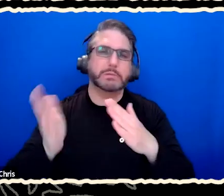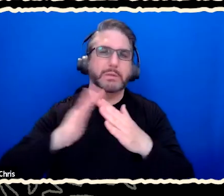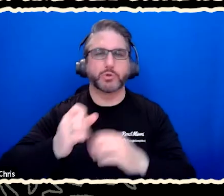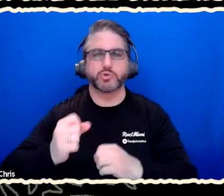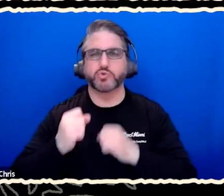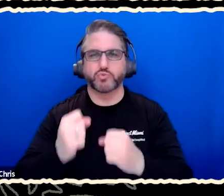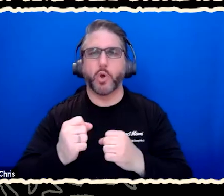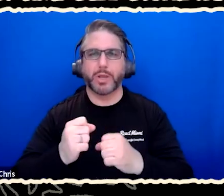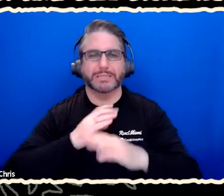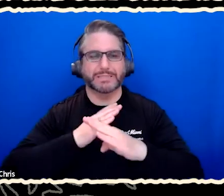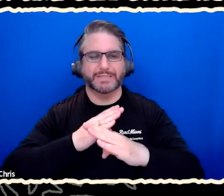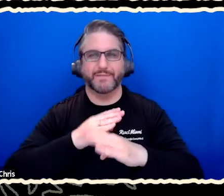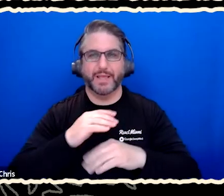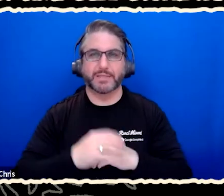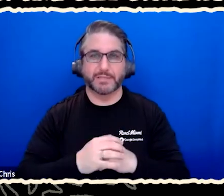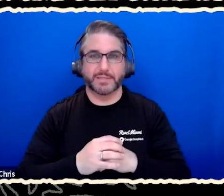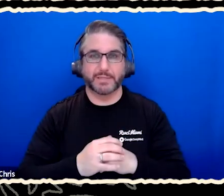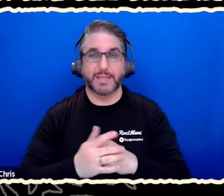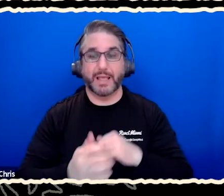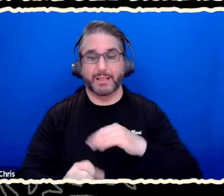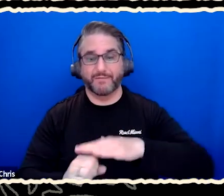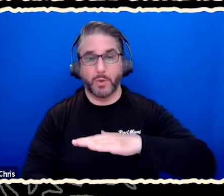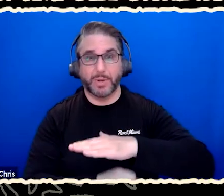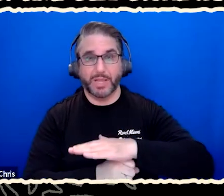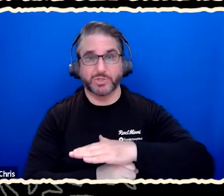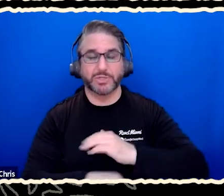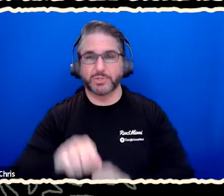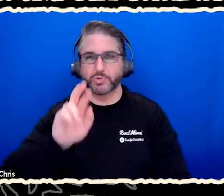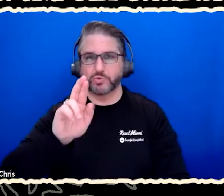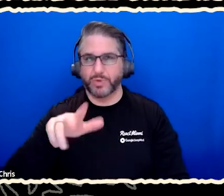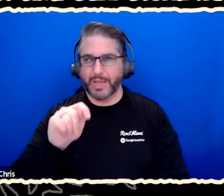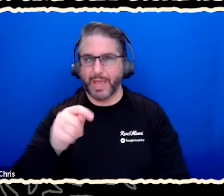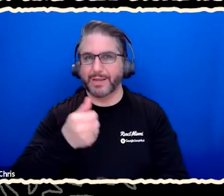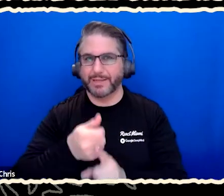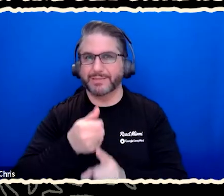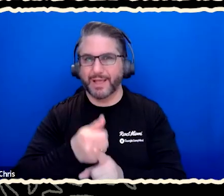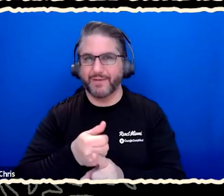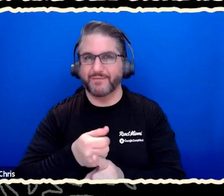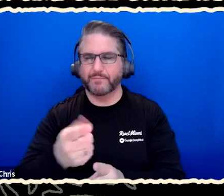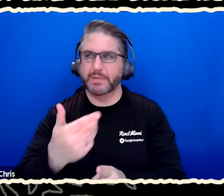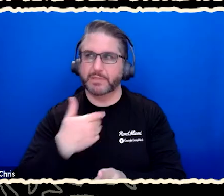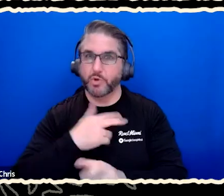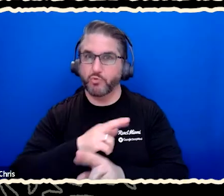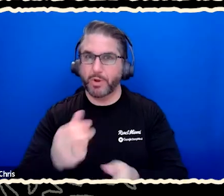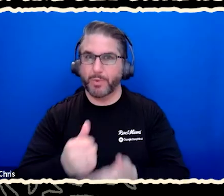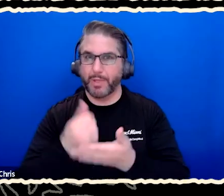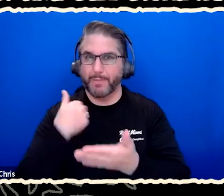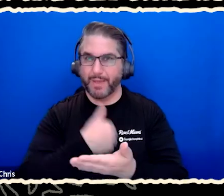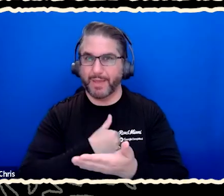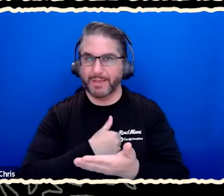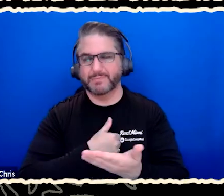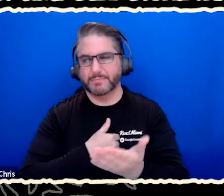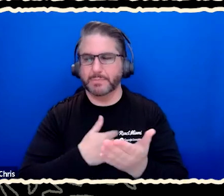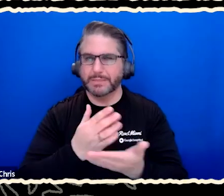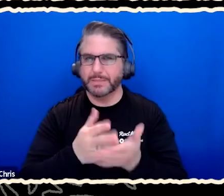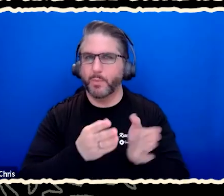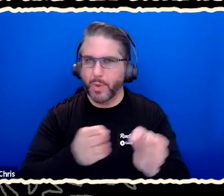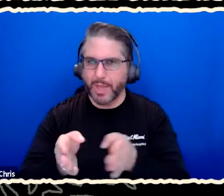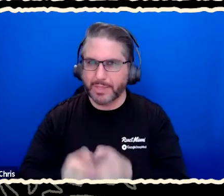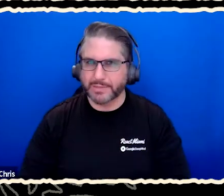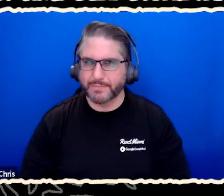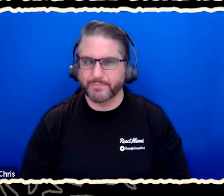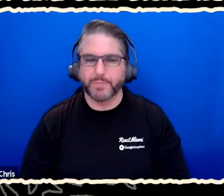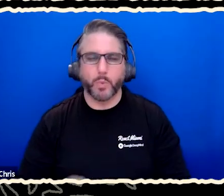of our application, React itself, because it has our back, at least in some extent. So let's take a look